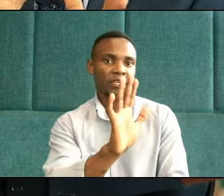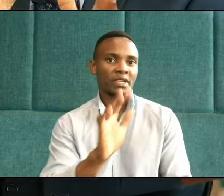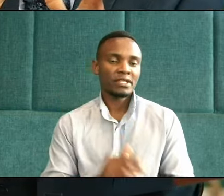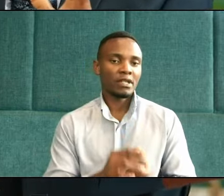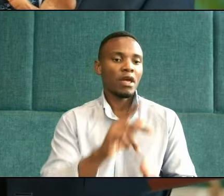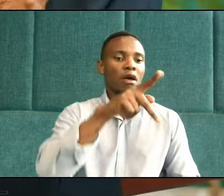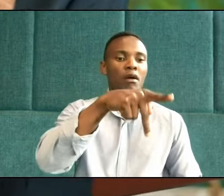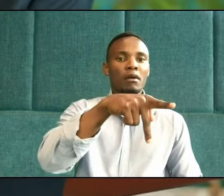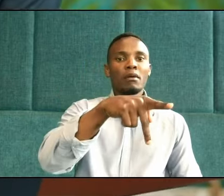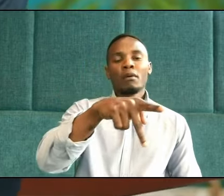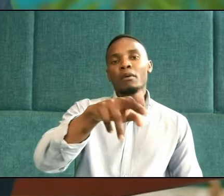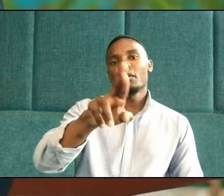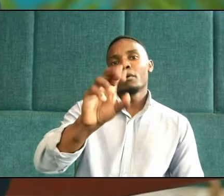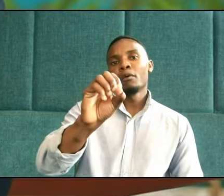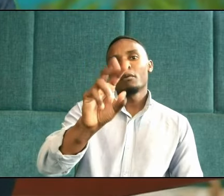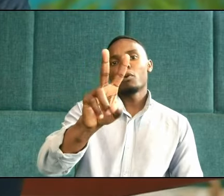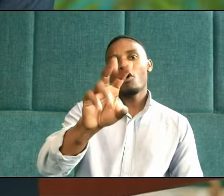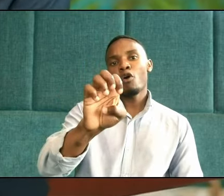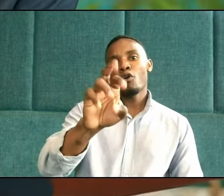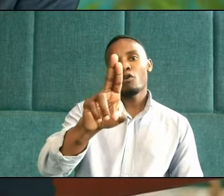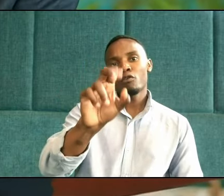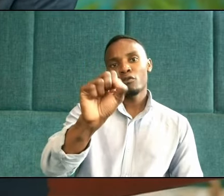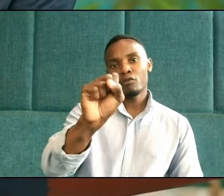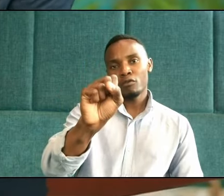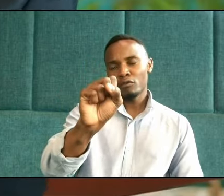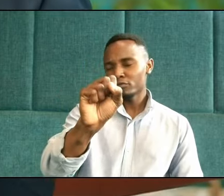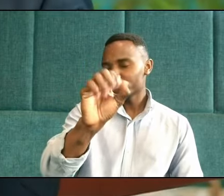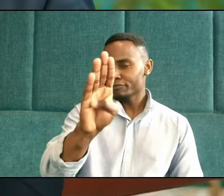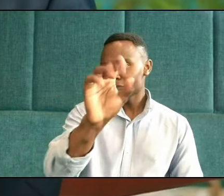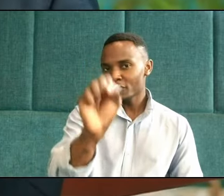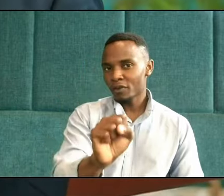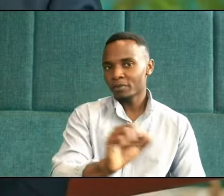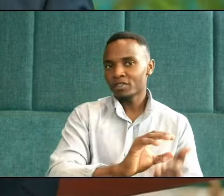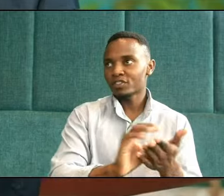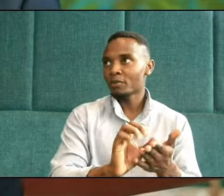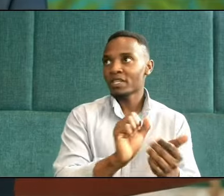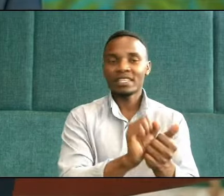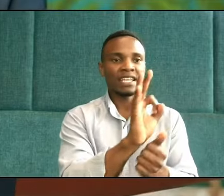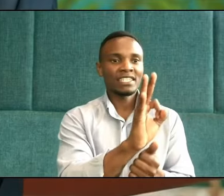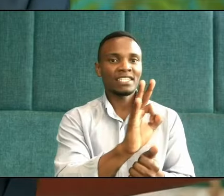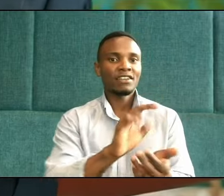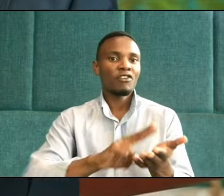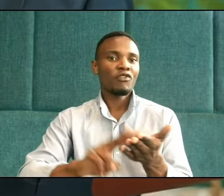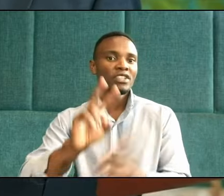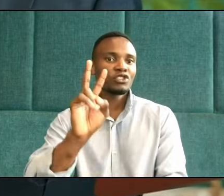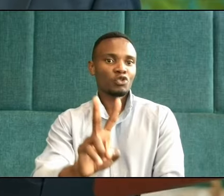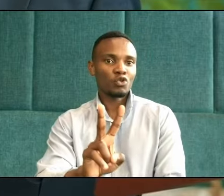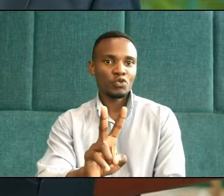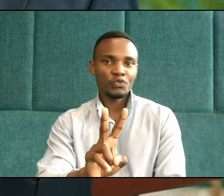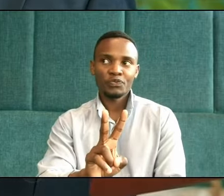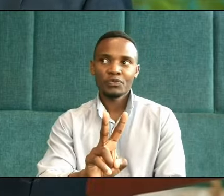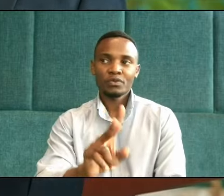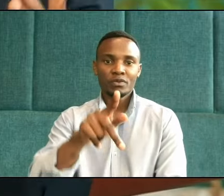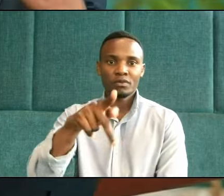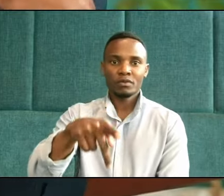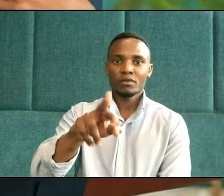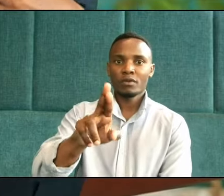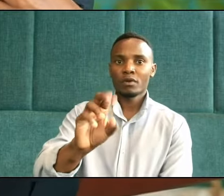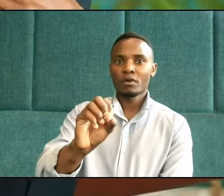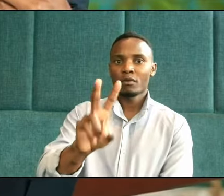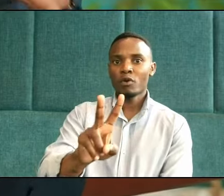man shall eat well from the fruit of his what? Now, the moment